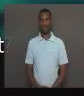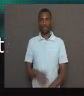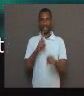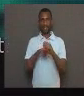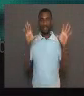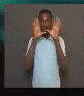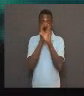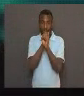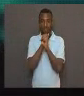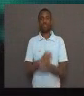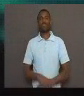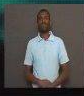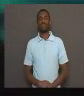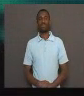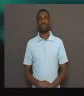Time's up.